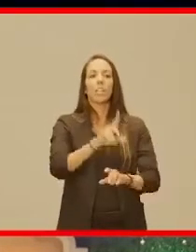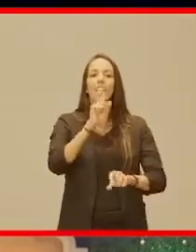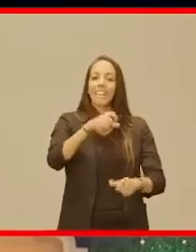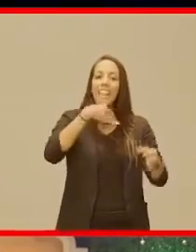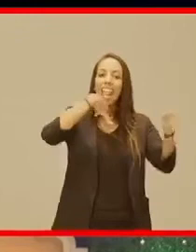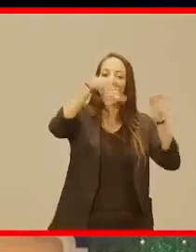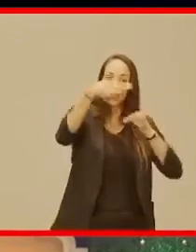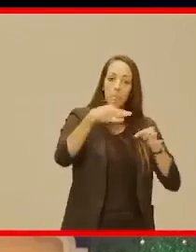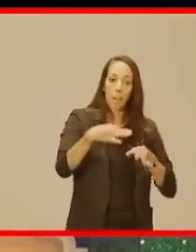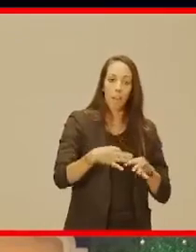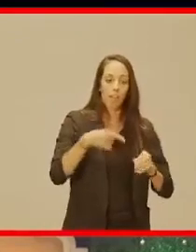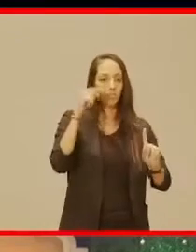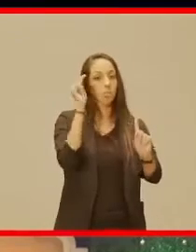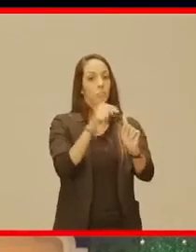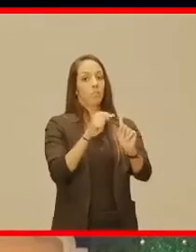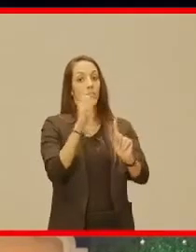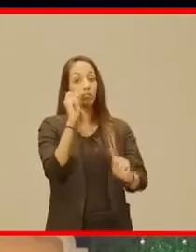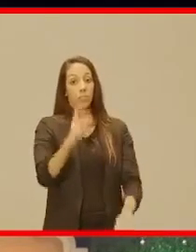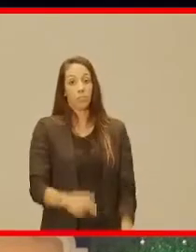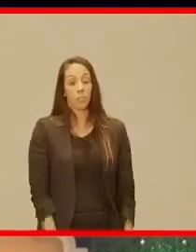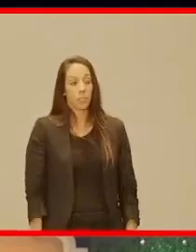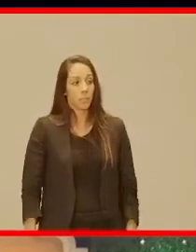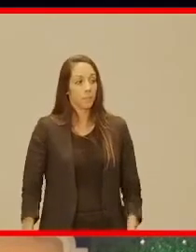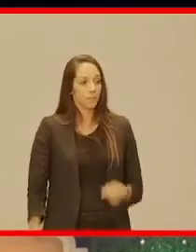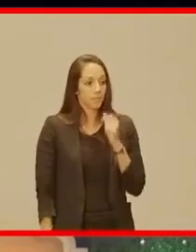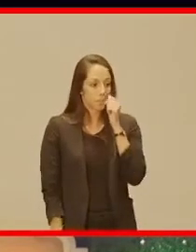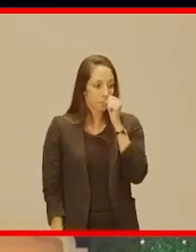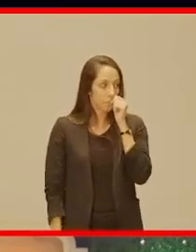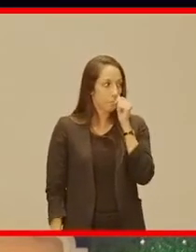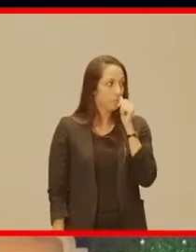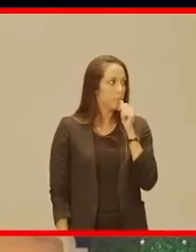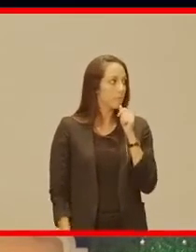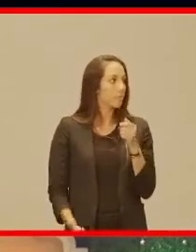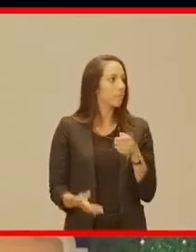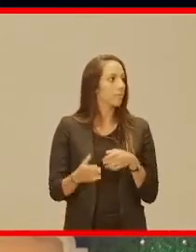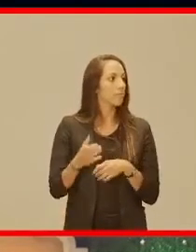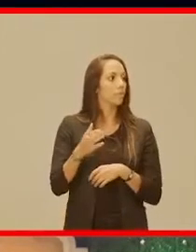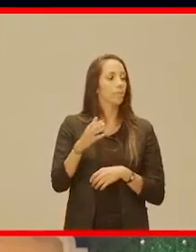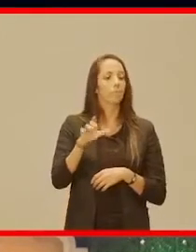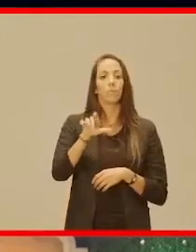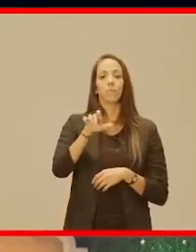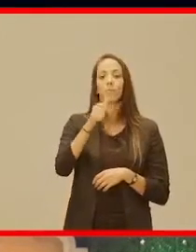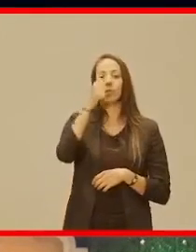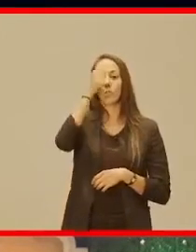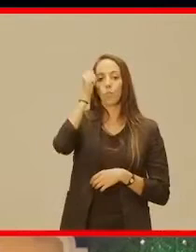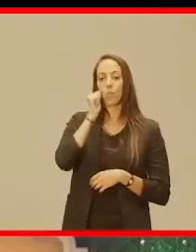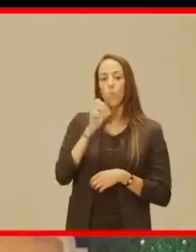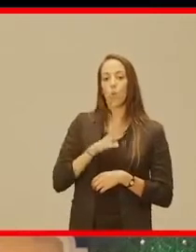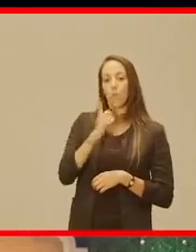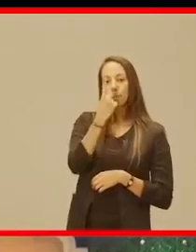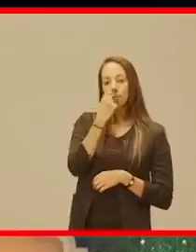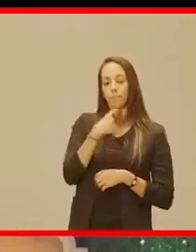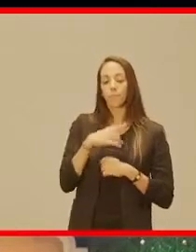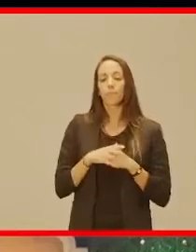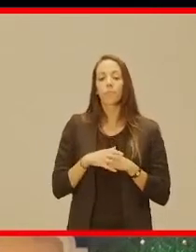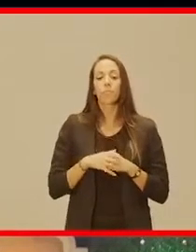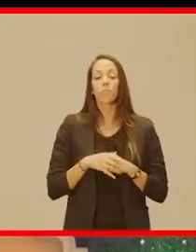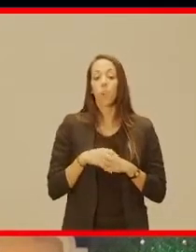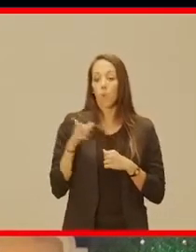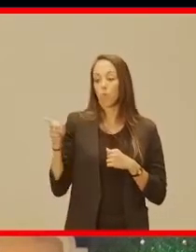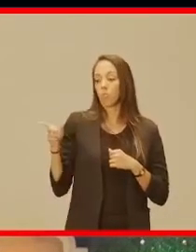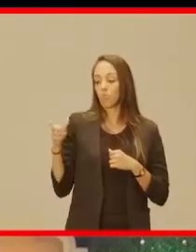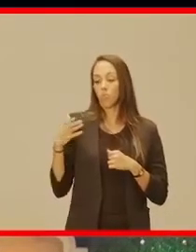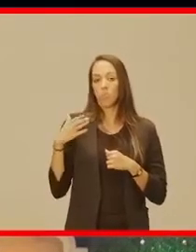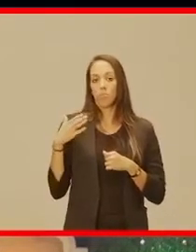we have a question. So he has started contacting his state legislatures about driving